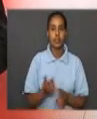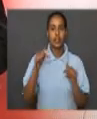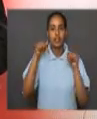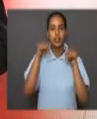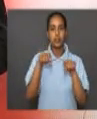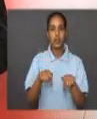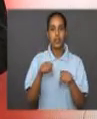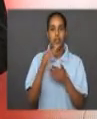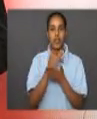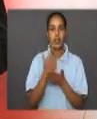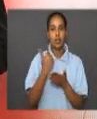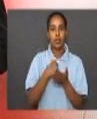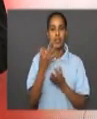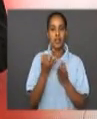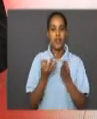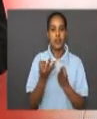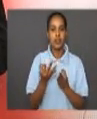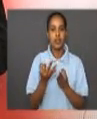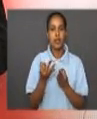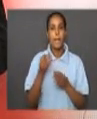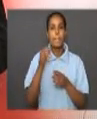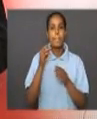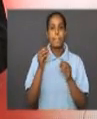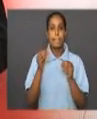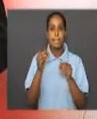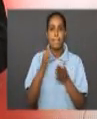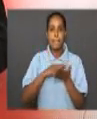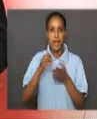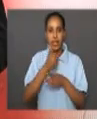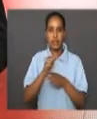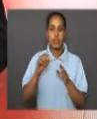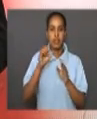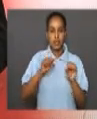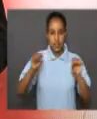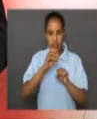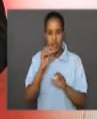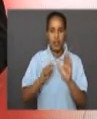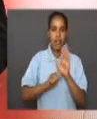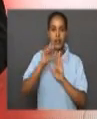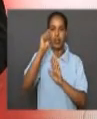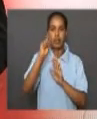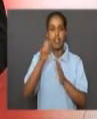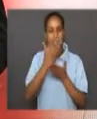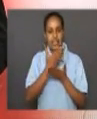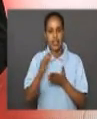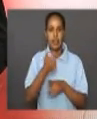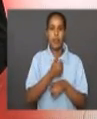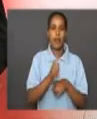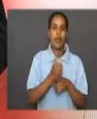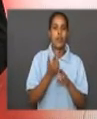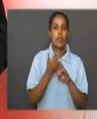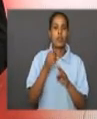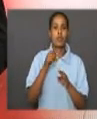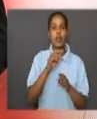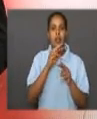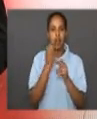In today's lesson, we defined metallurgy as the science and technology of extracting metals from